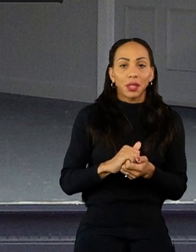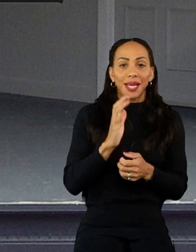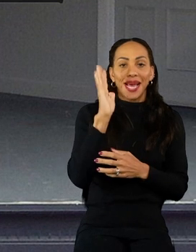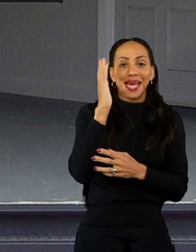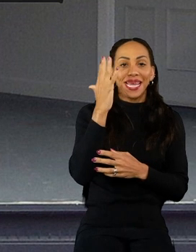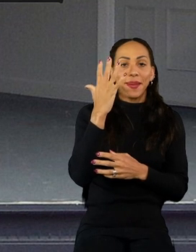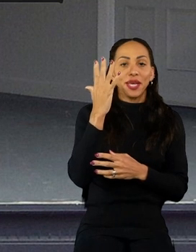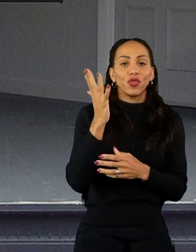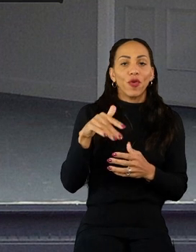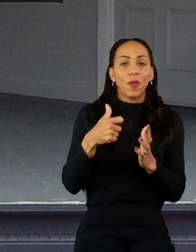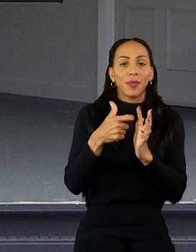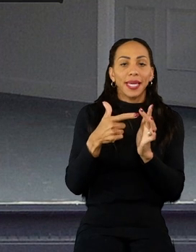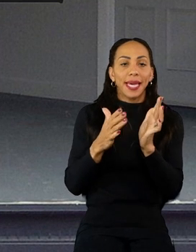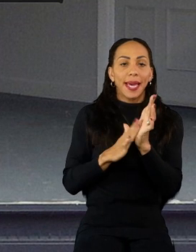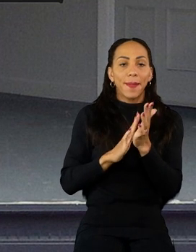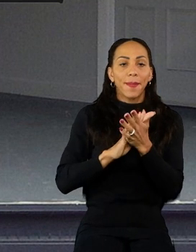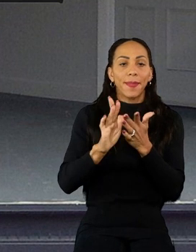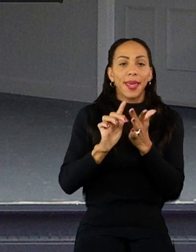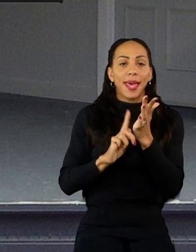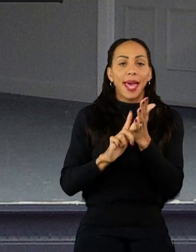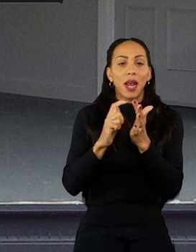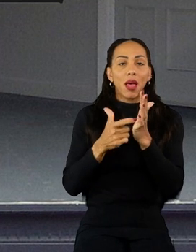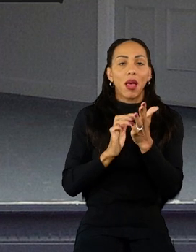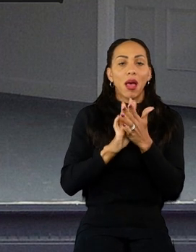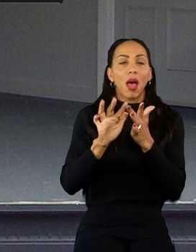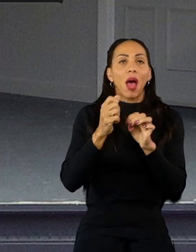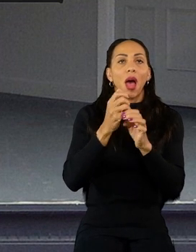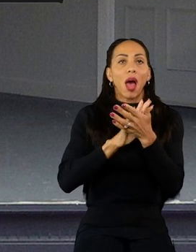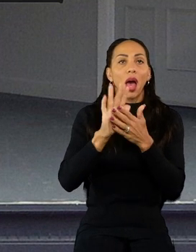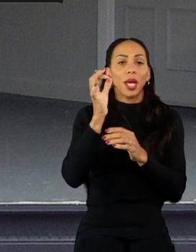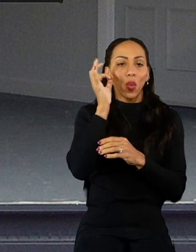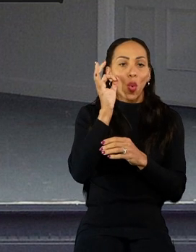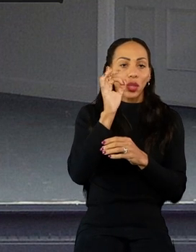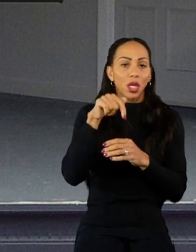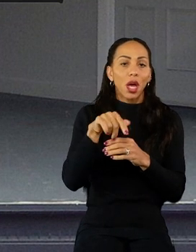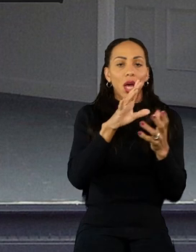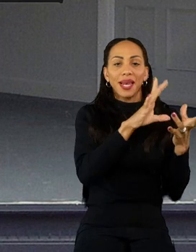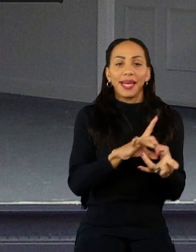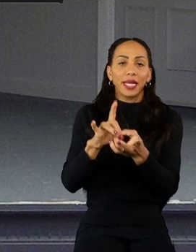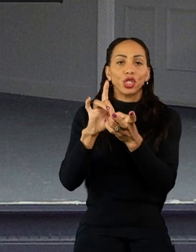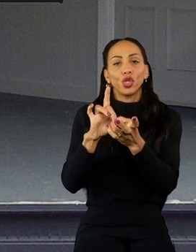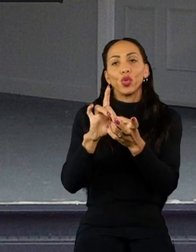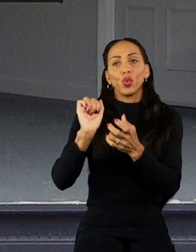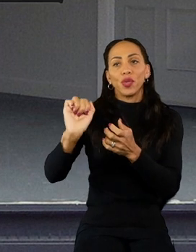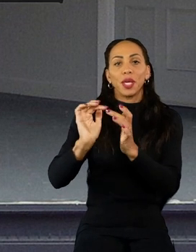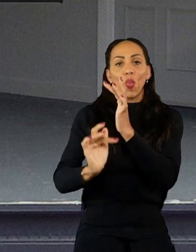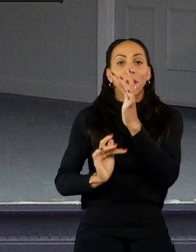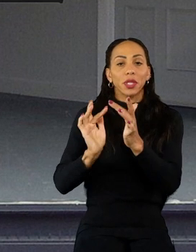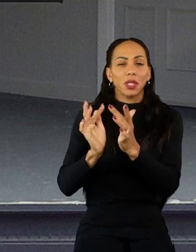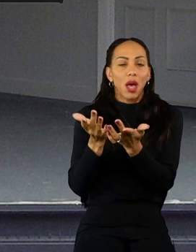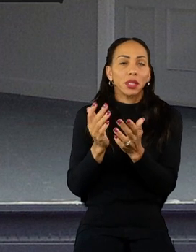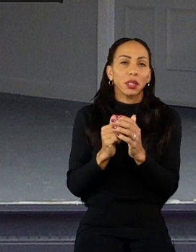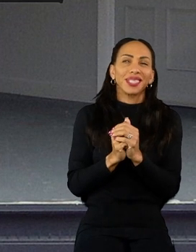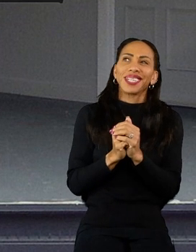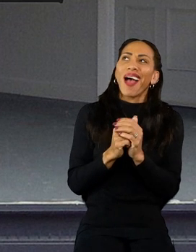text. I think I've also put in an image from Coombe Hill or High Water. Which obviously again we've referenced and put